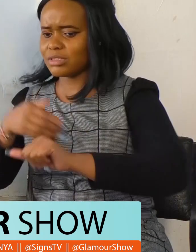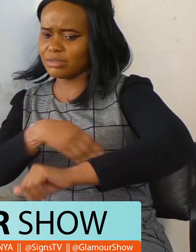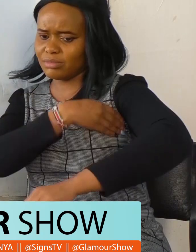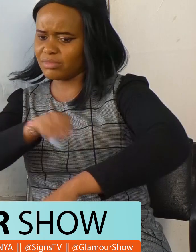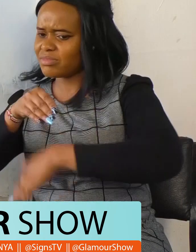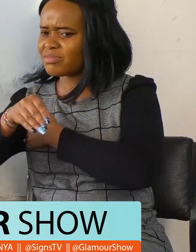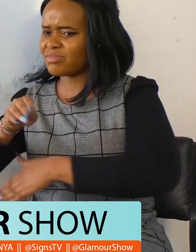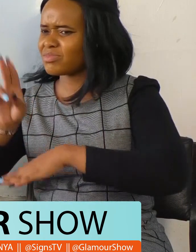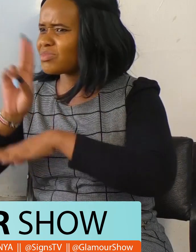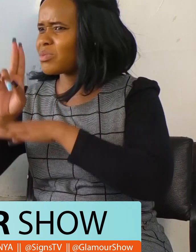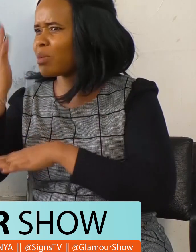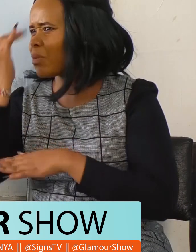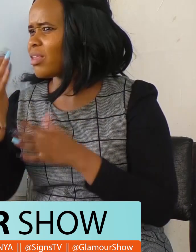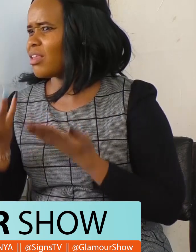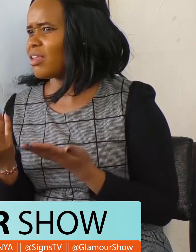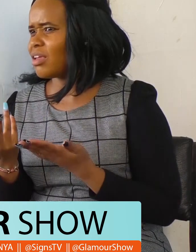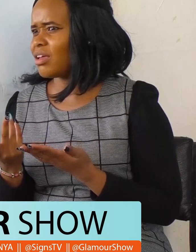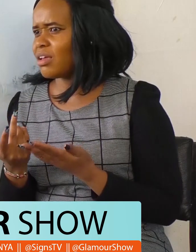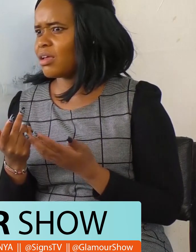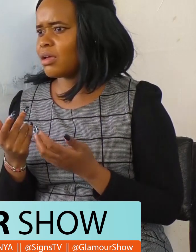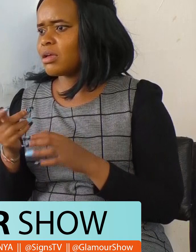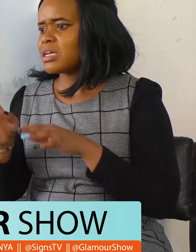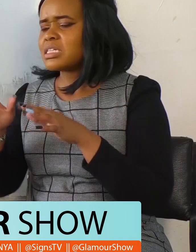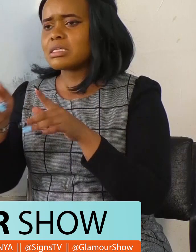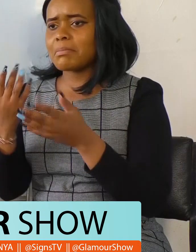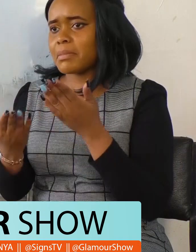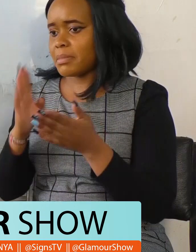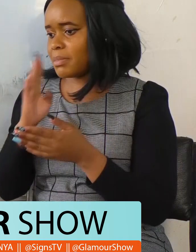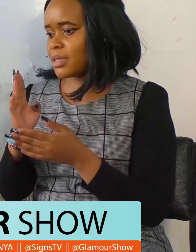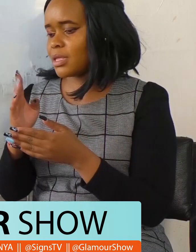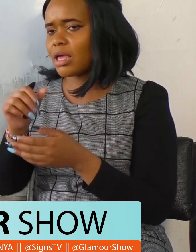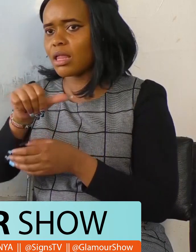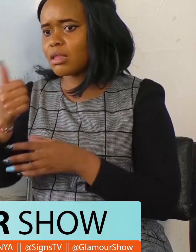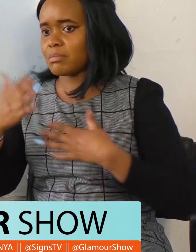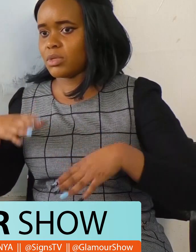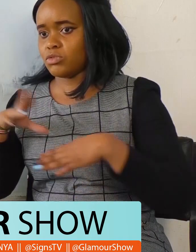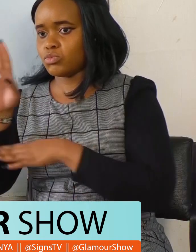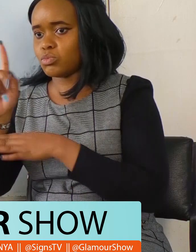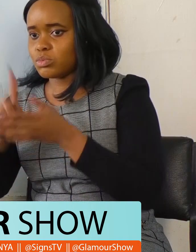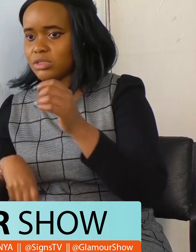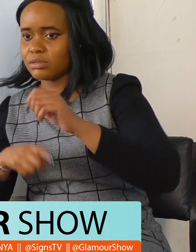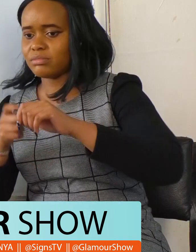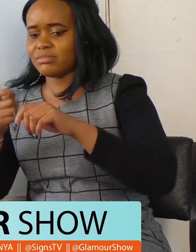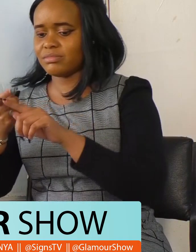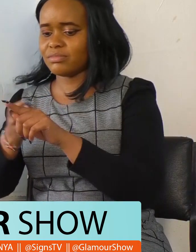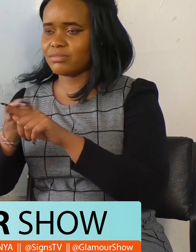So can you advise our viewers on waxing and why it's important to do